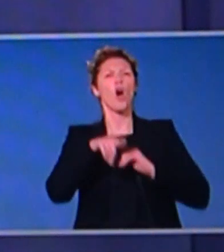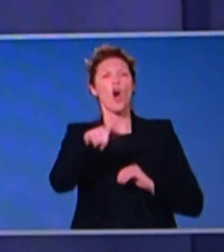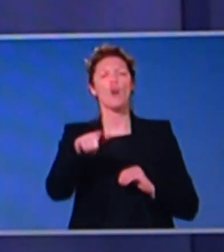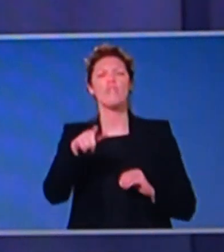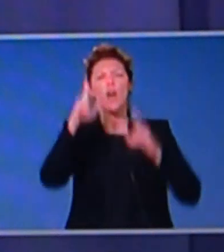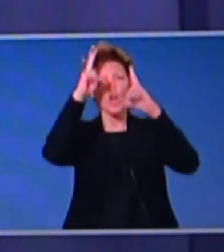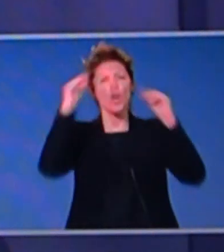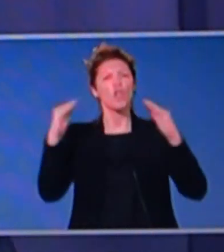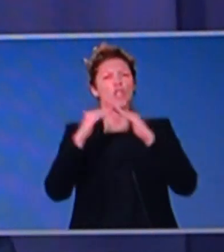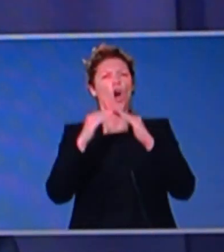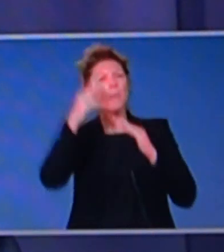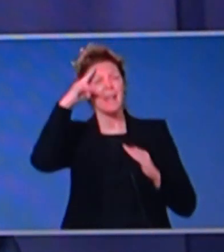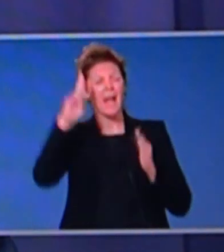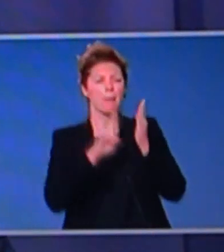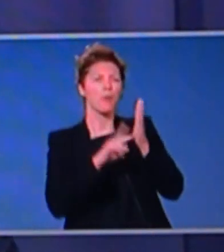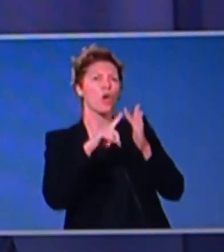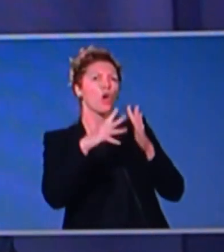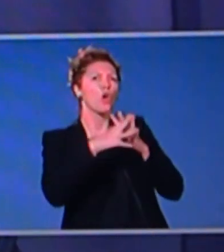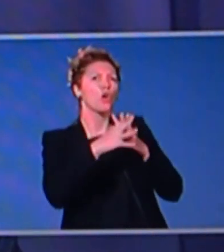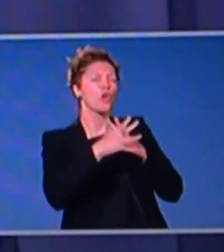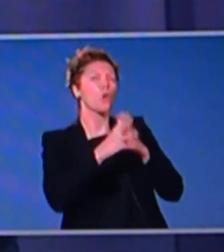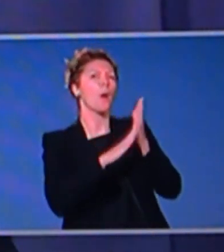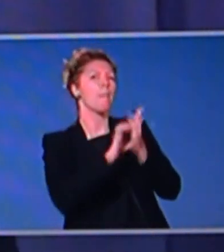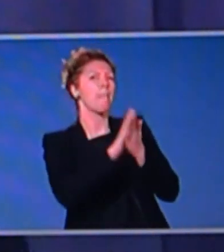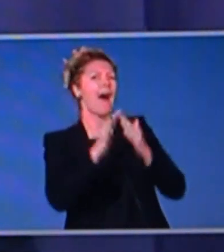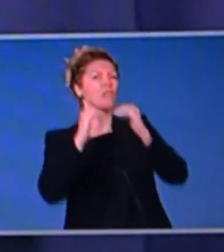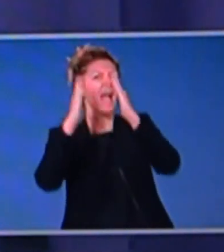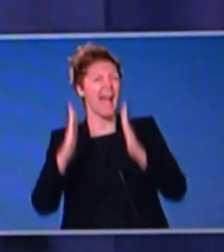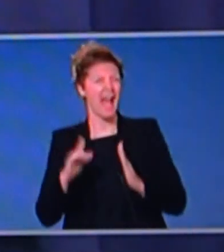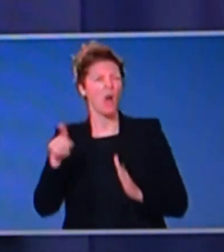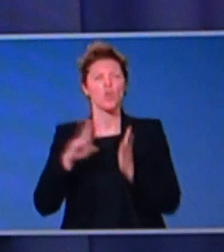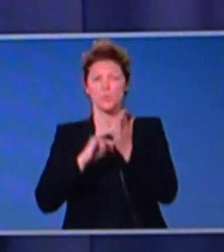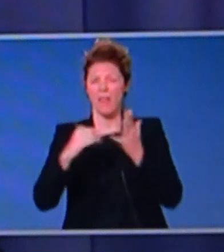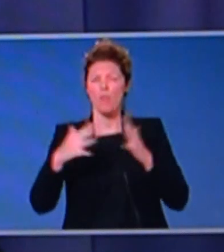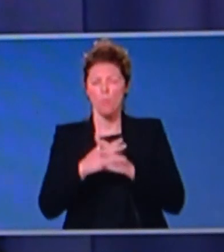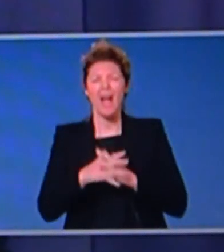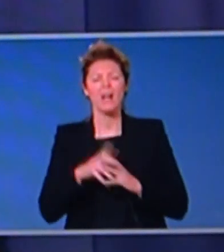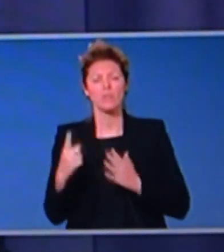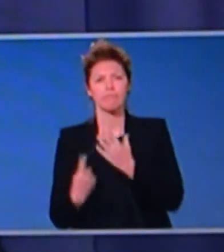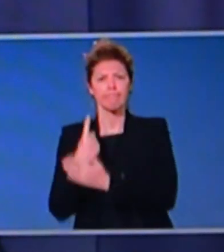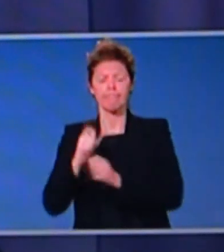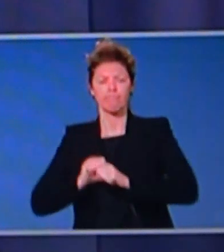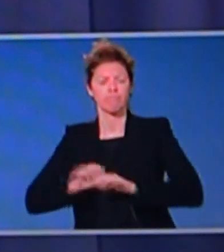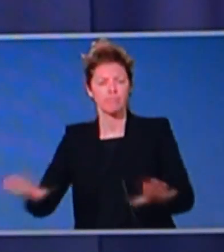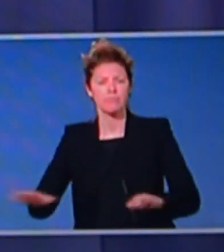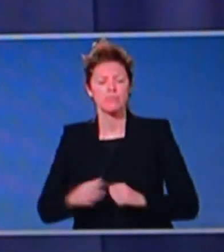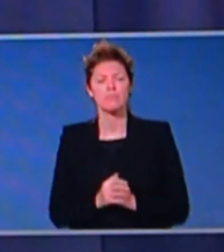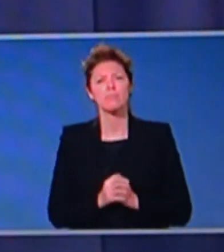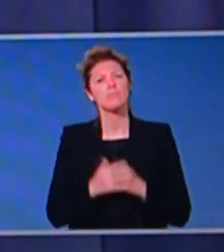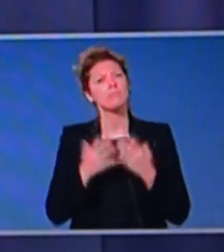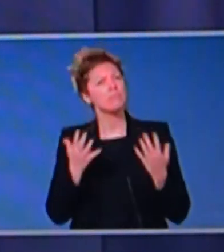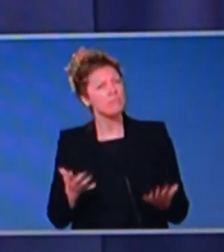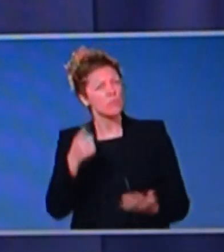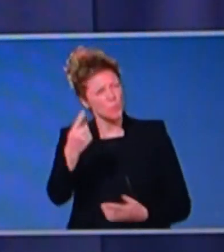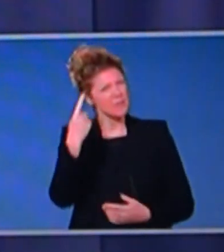hours there, and beyond the visitor code of conduct that you've already spoken about, does it suggest to you that we